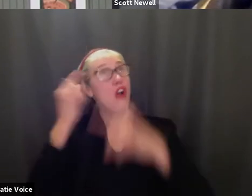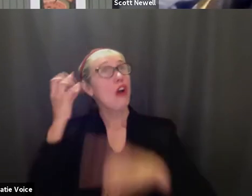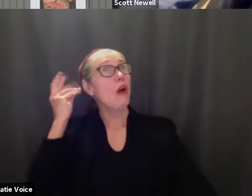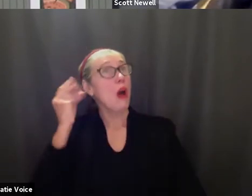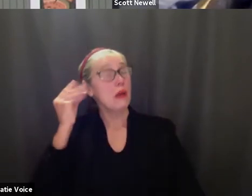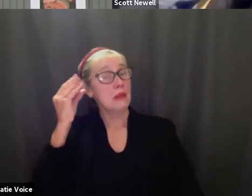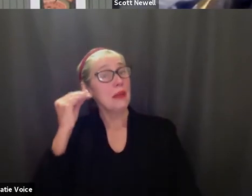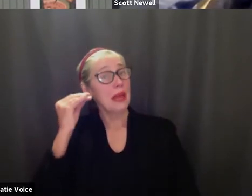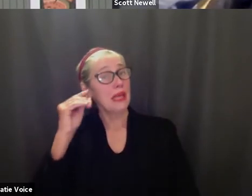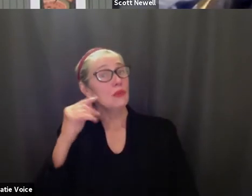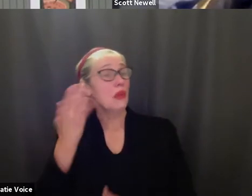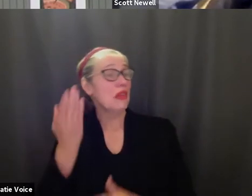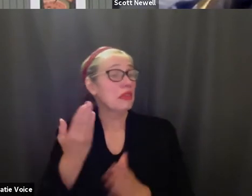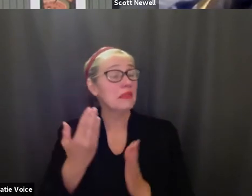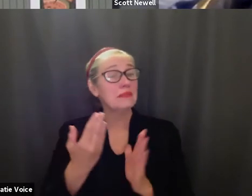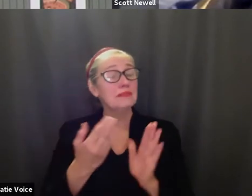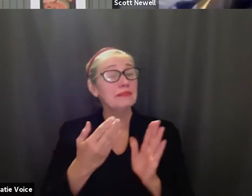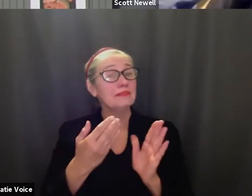scenario